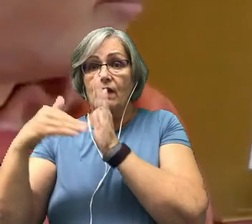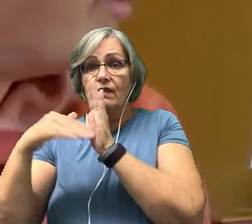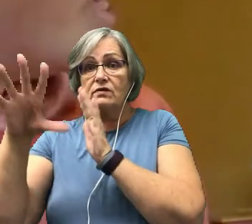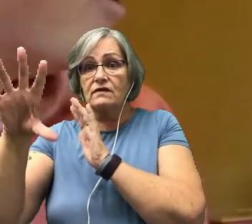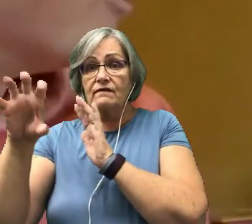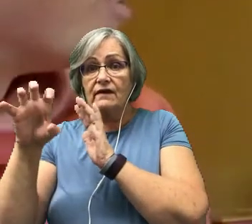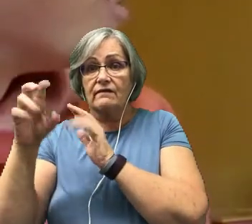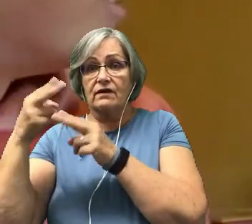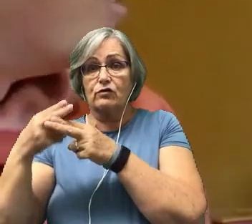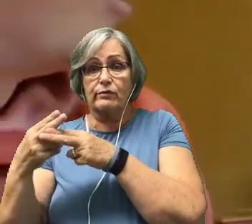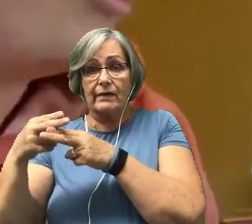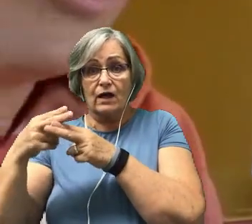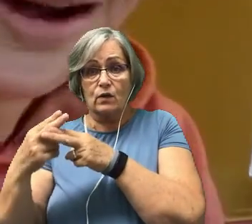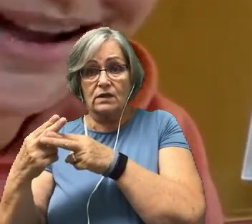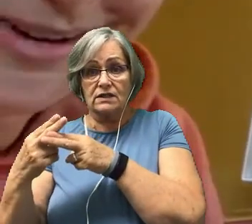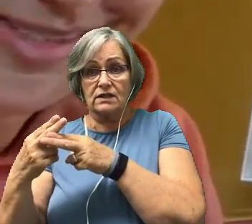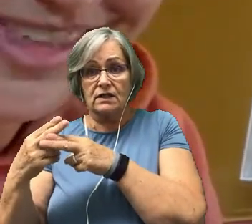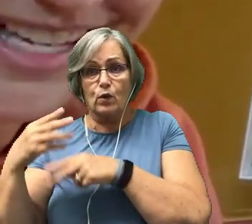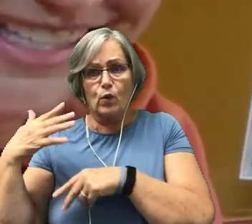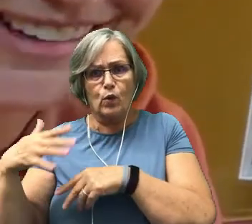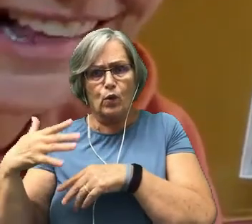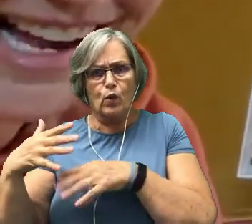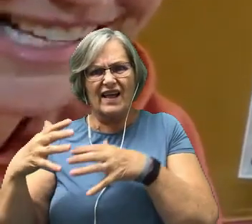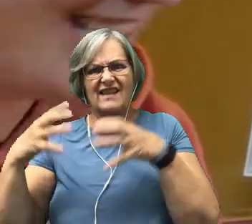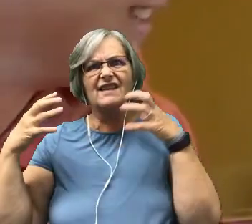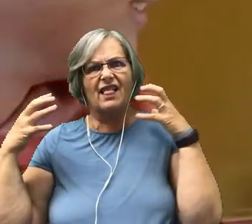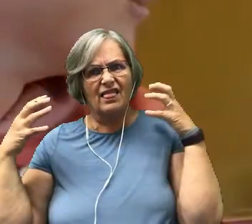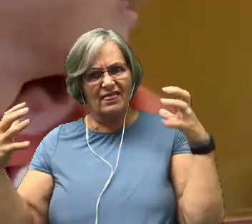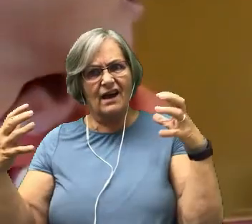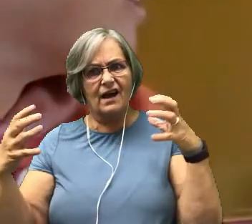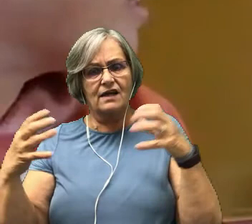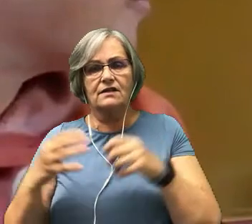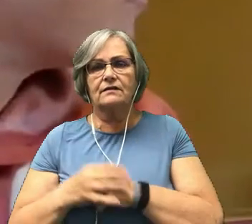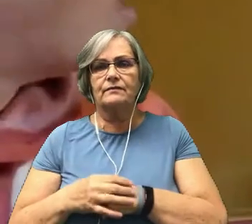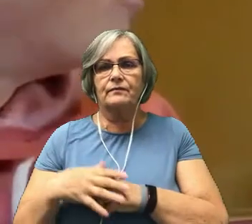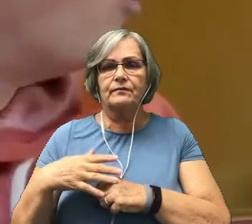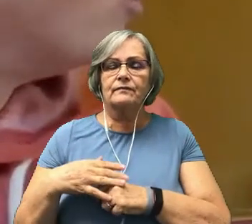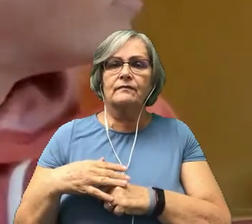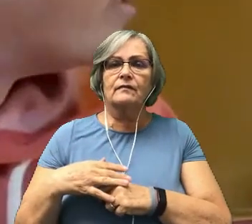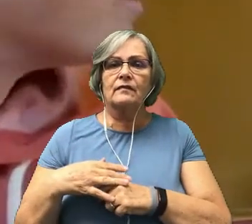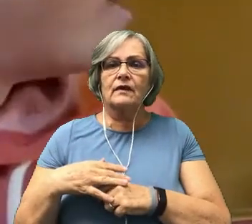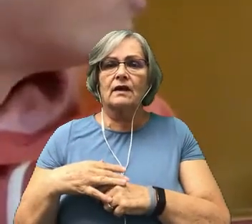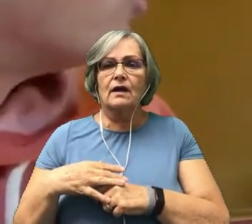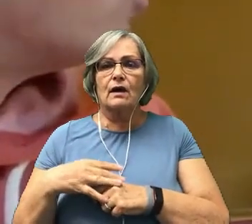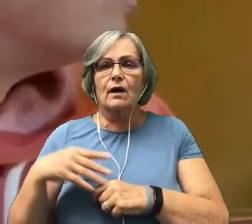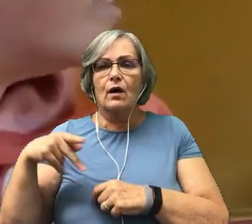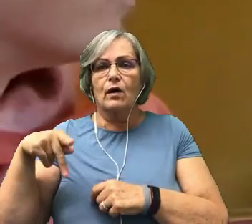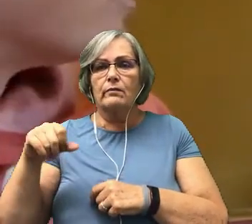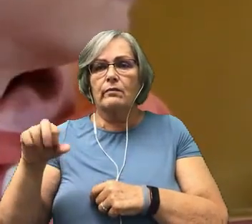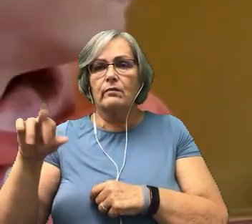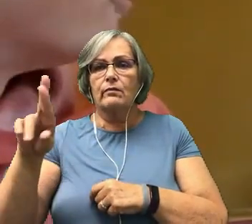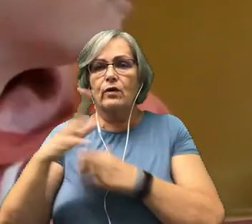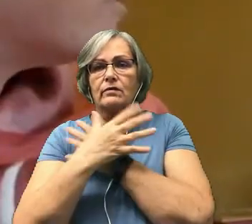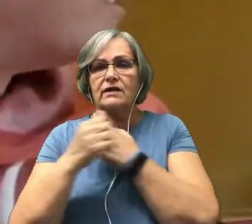1,500 pounds. Wow, that's a lot. Oh my goodness. Polar bears have 2 layers